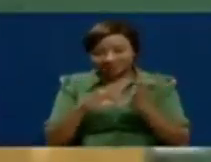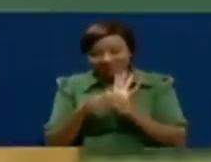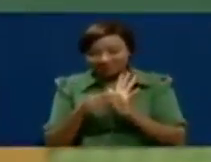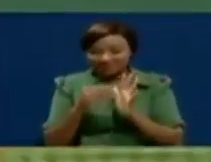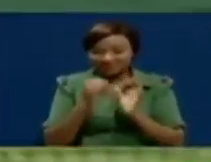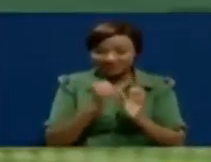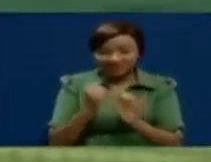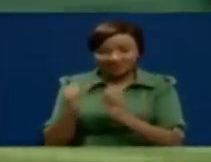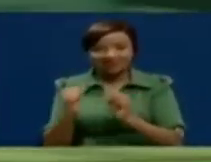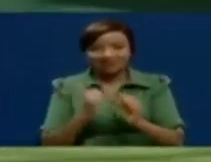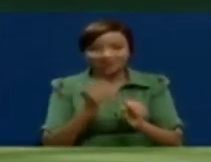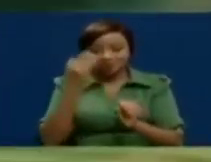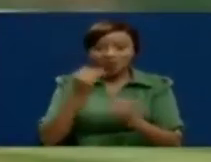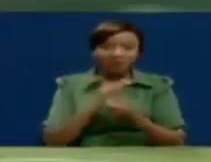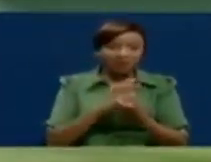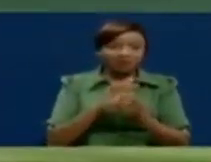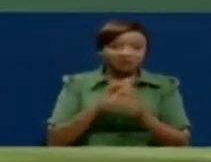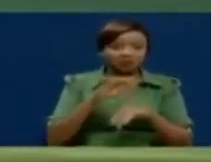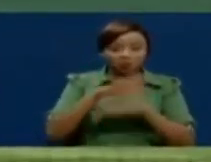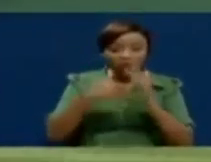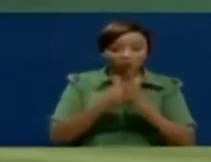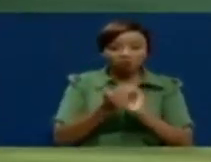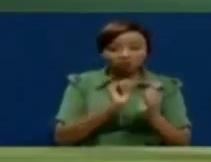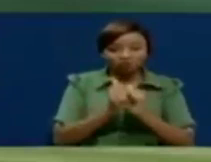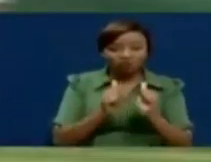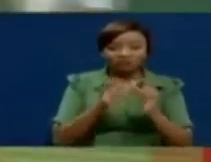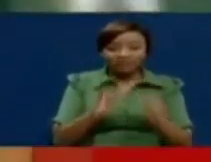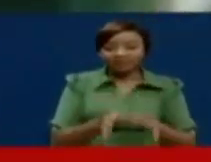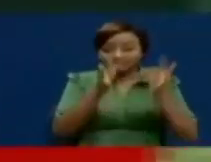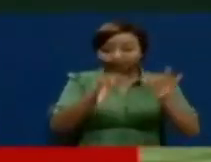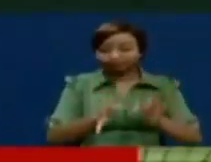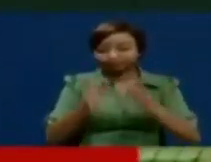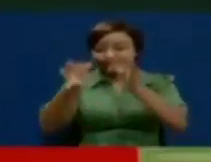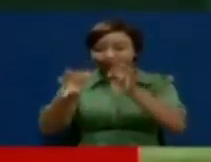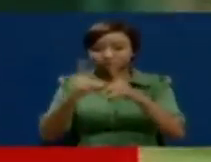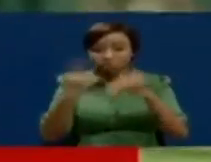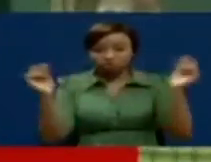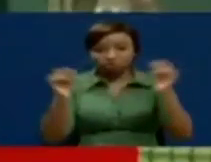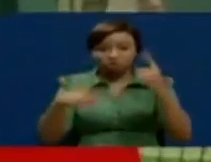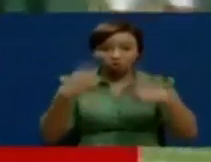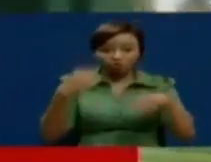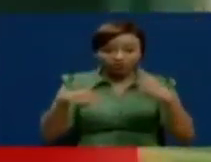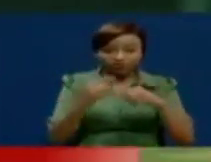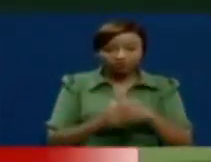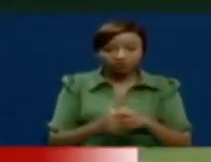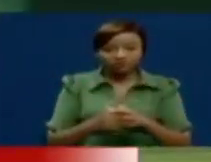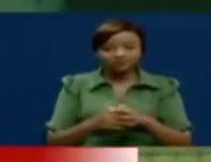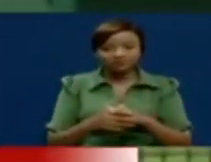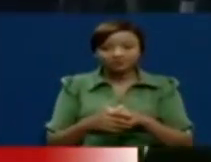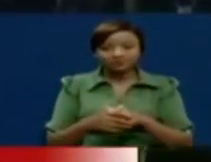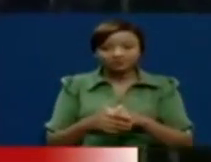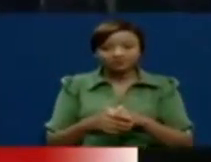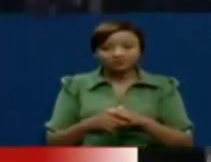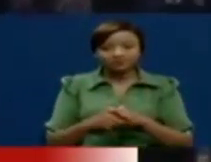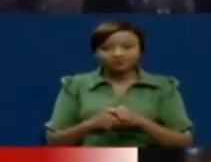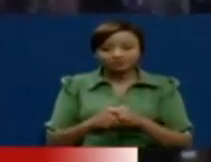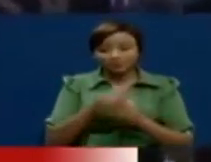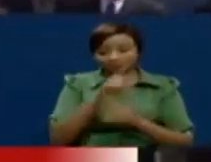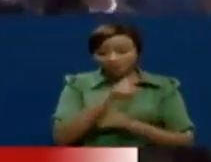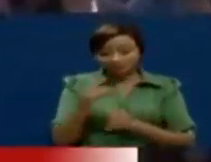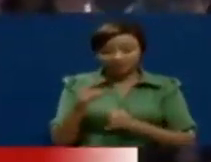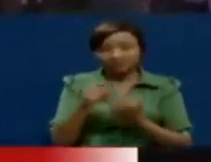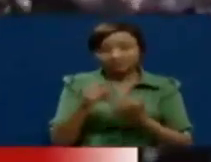since the virtual shutdown of the world sport and postponement of the Tokyo Olympics, Wimbledon had been one of the few events not